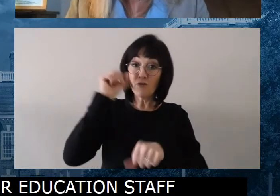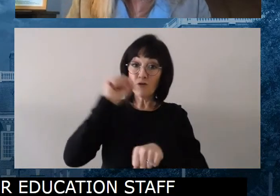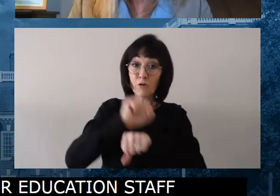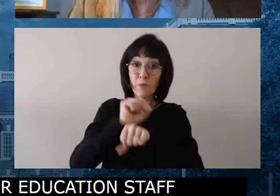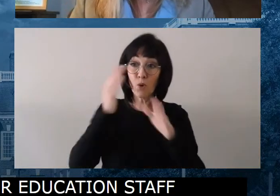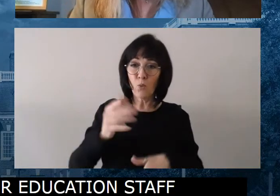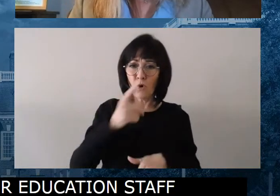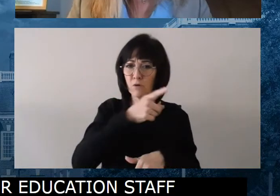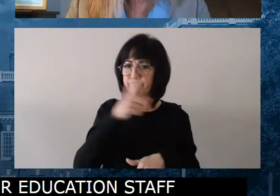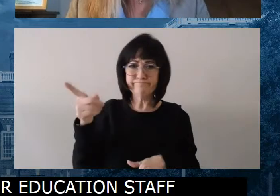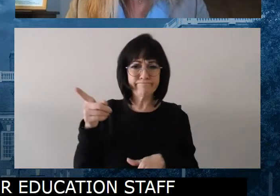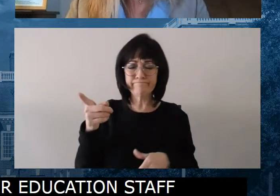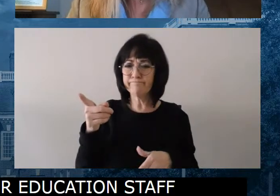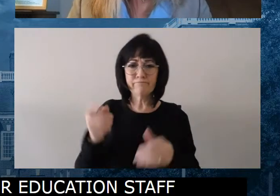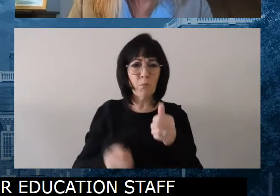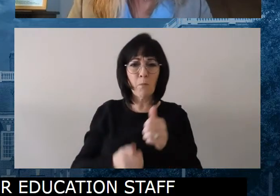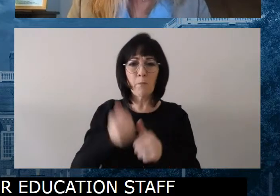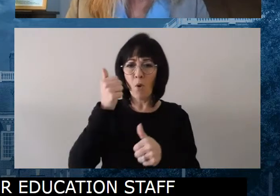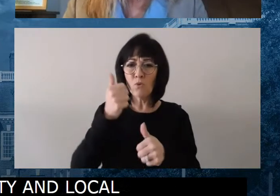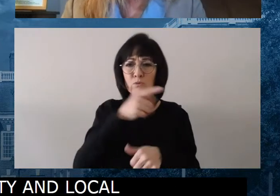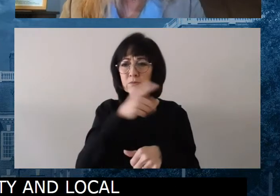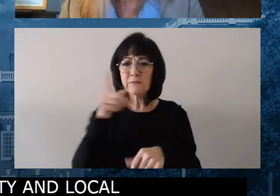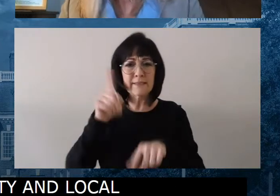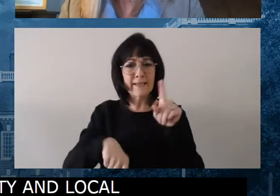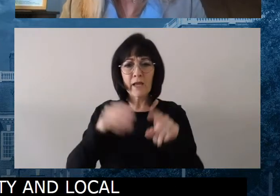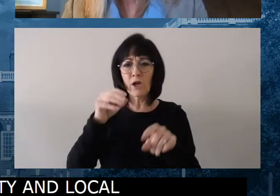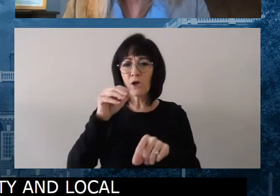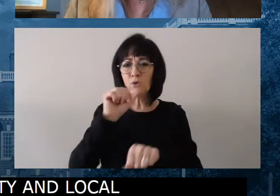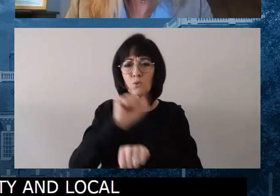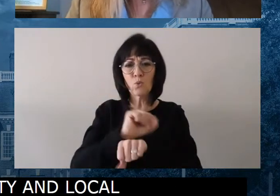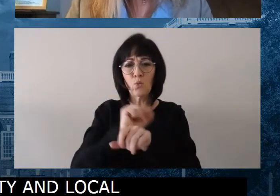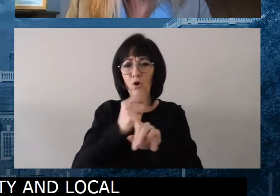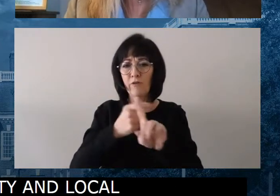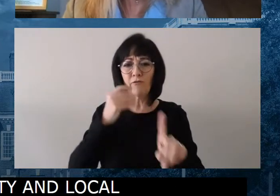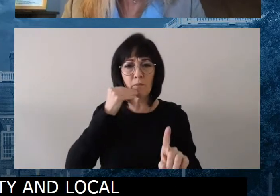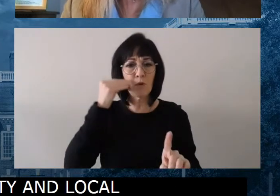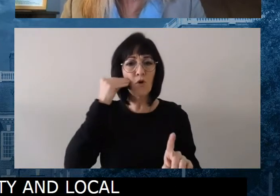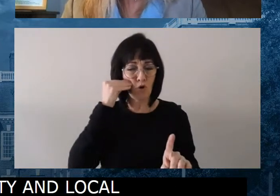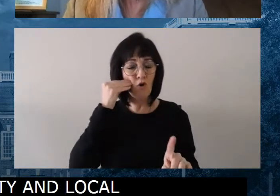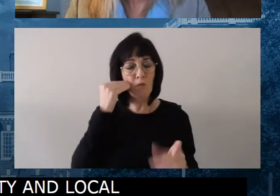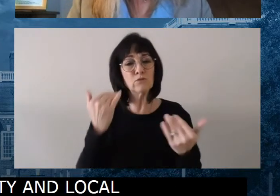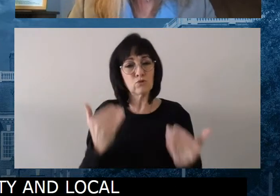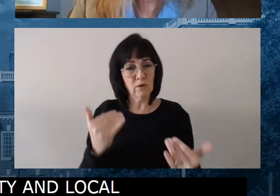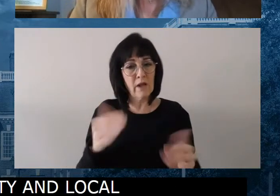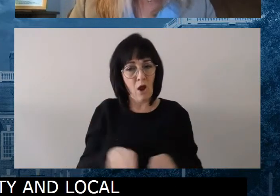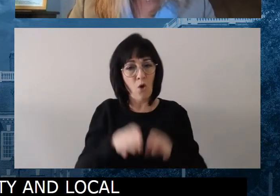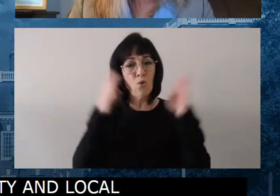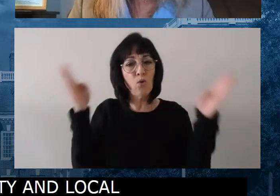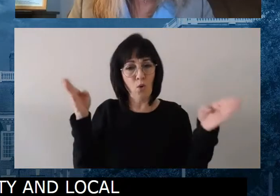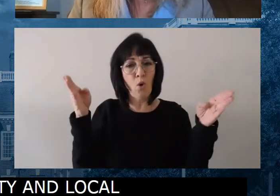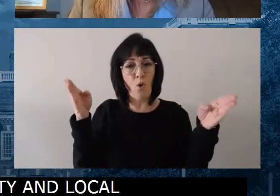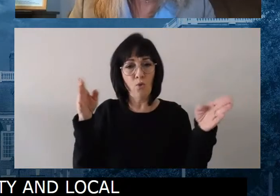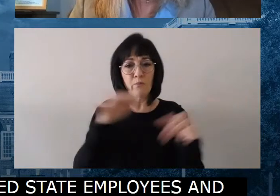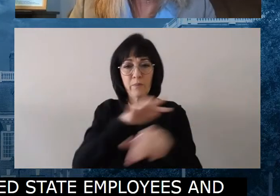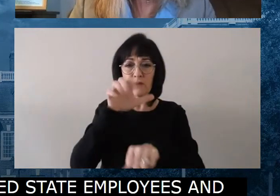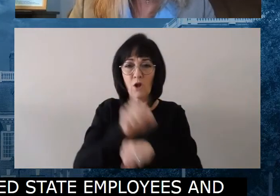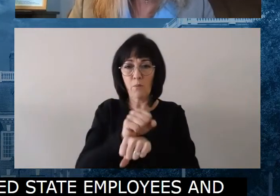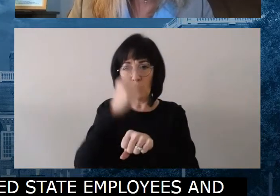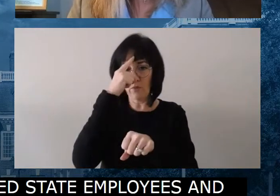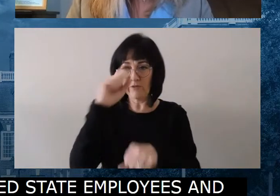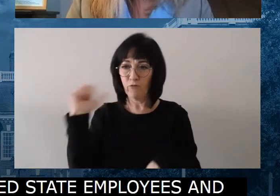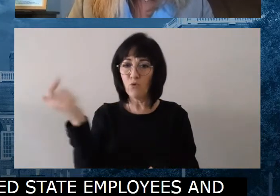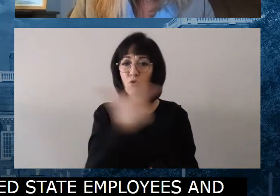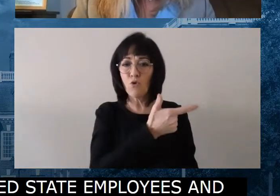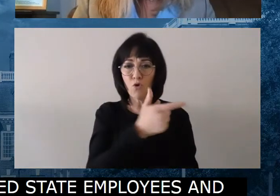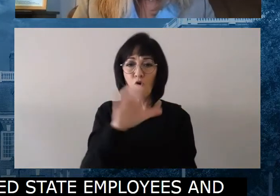added state employees, providing them with appointments at curative sites in